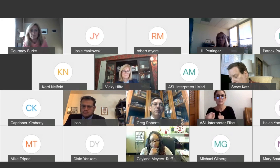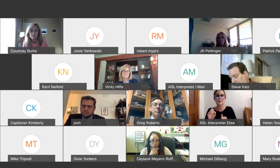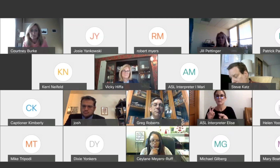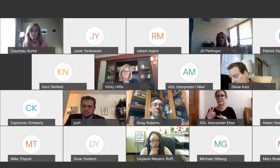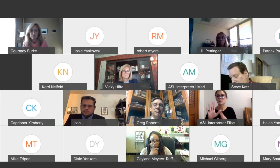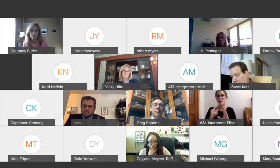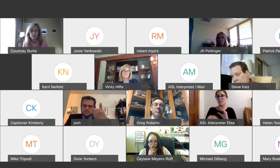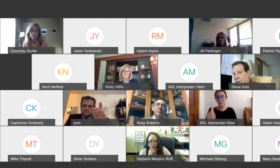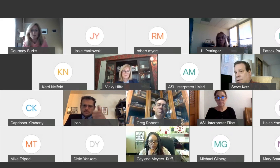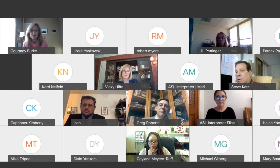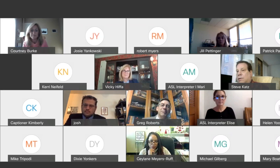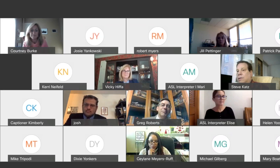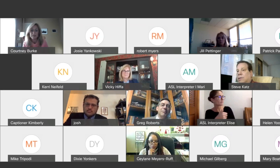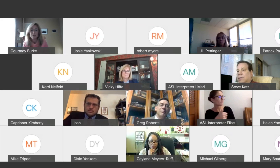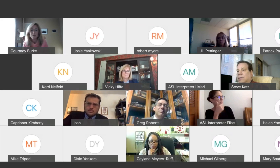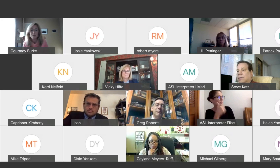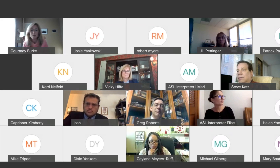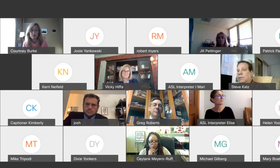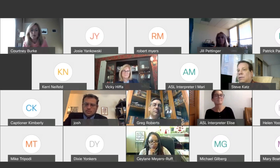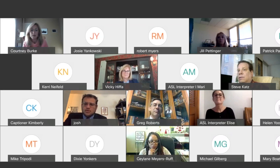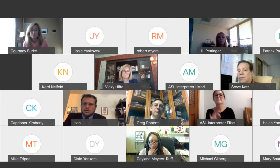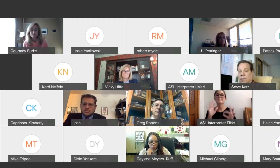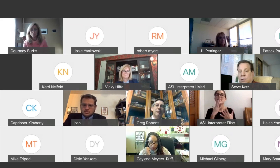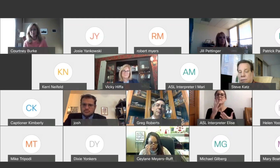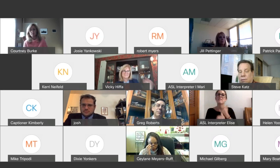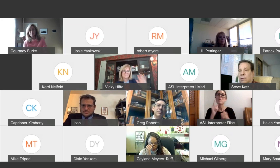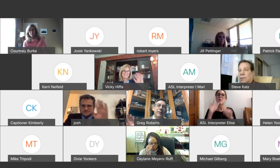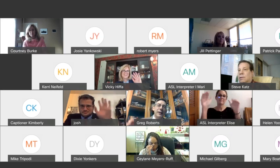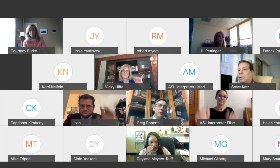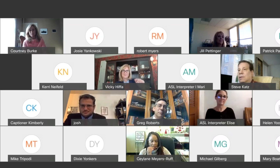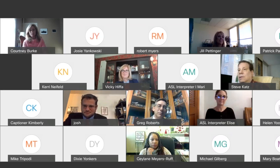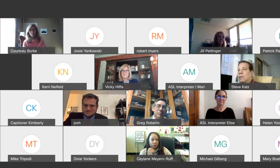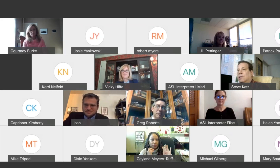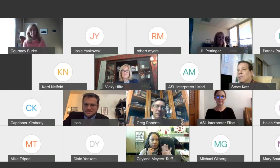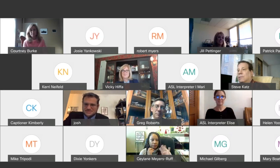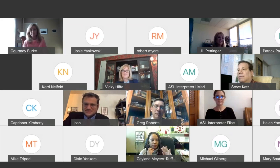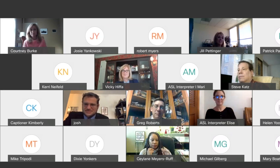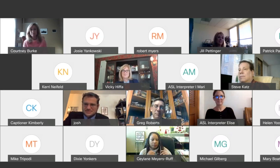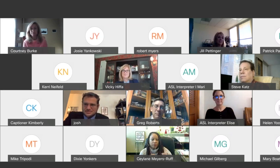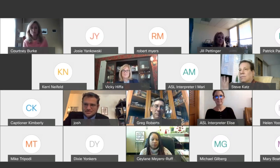email. Great. Thank you, everyone. Be well. Thank you.